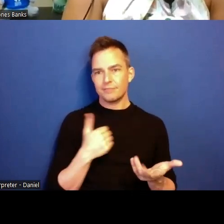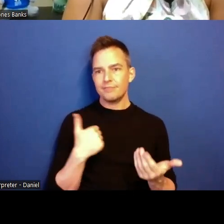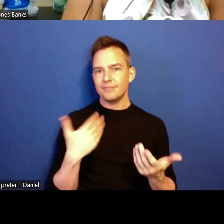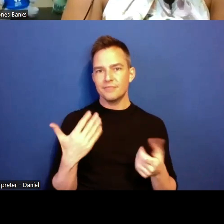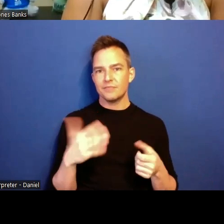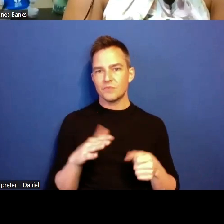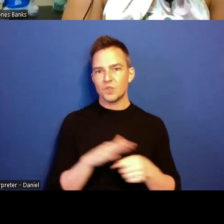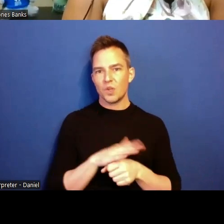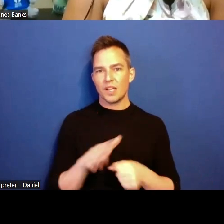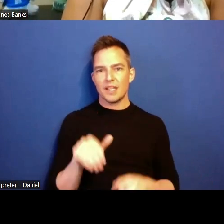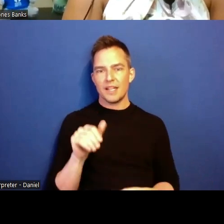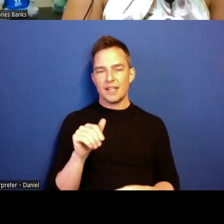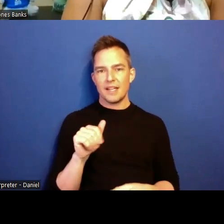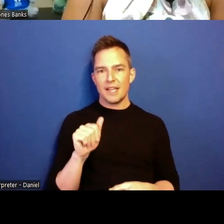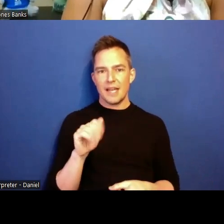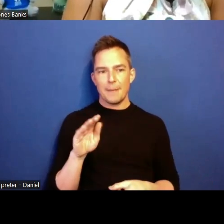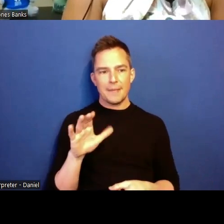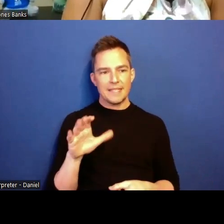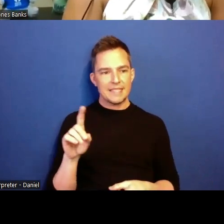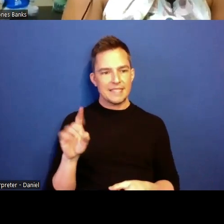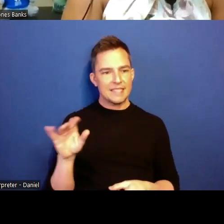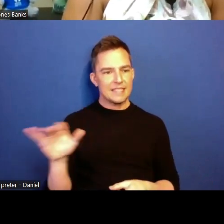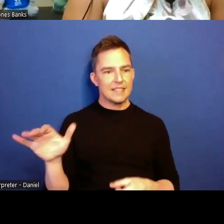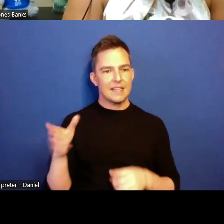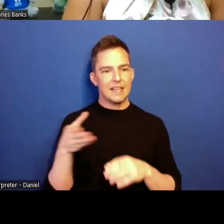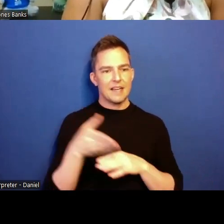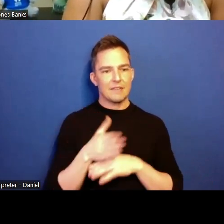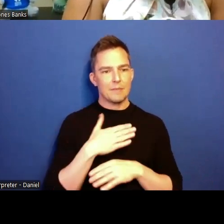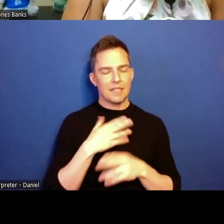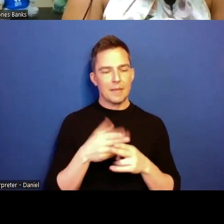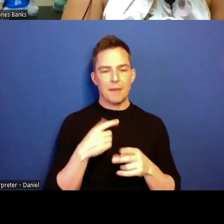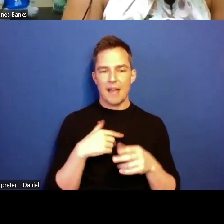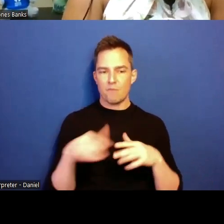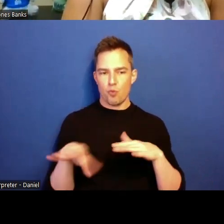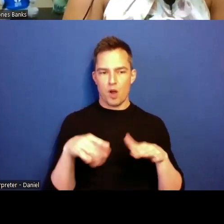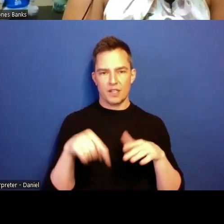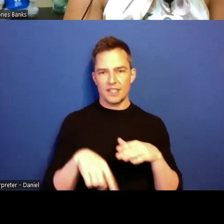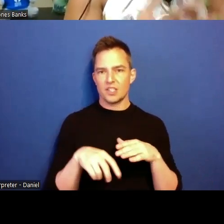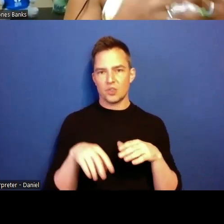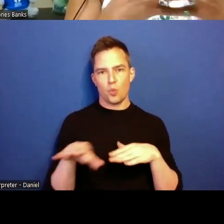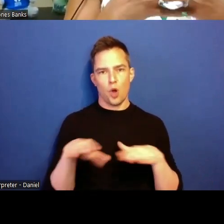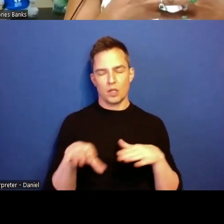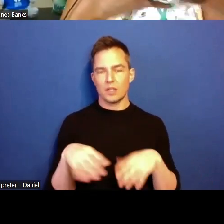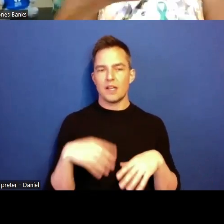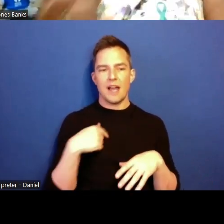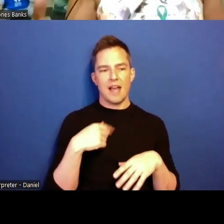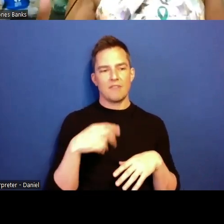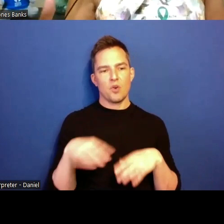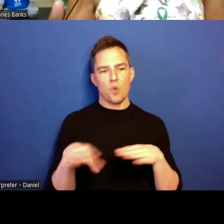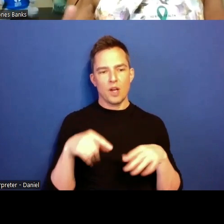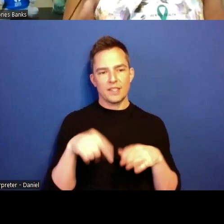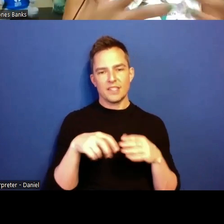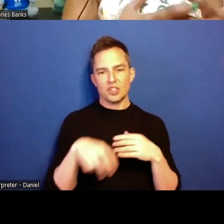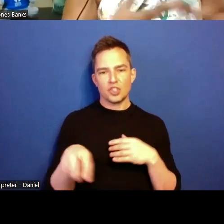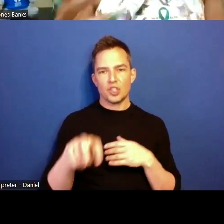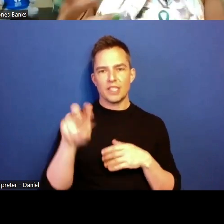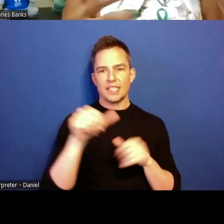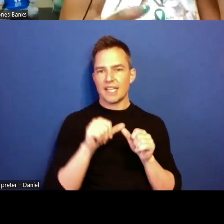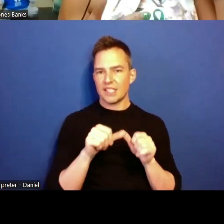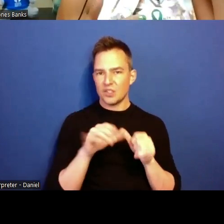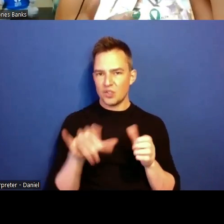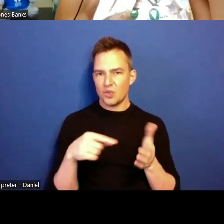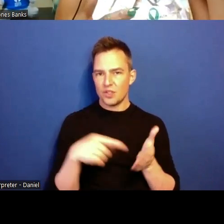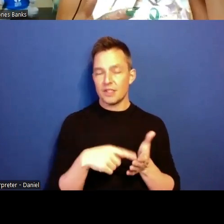of alphabets after mine, but I have walked this walk and this journey. I've lived this and continue to live it.